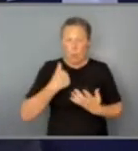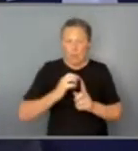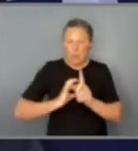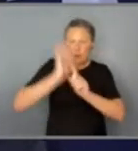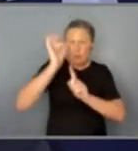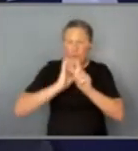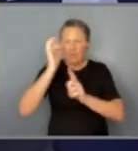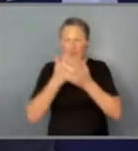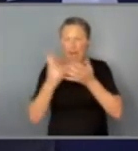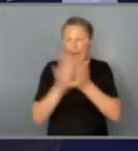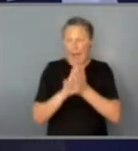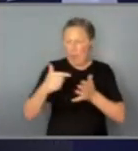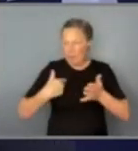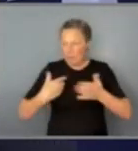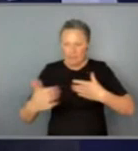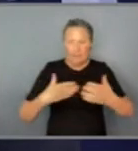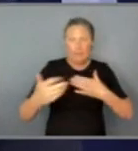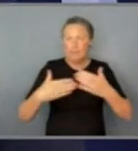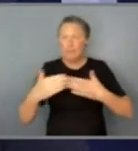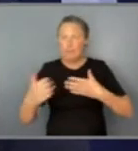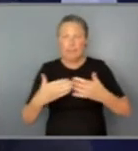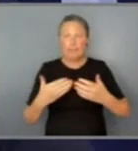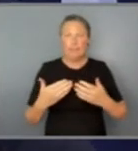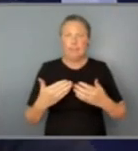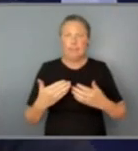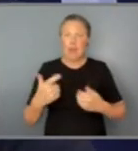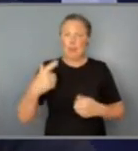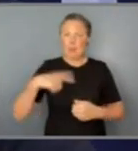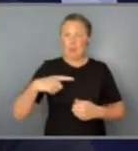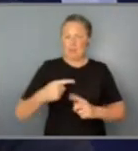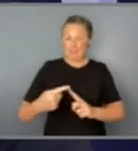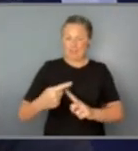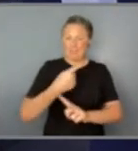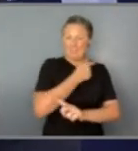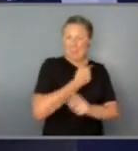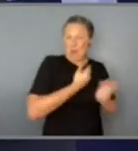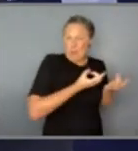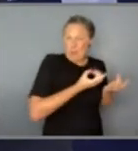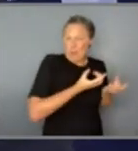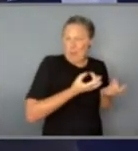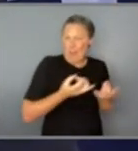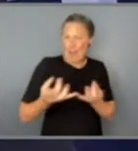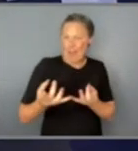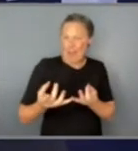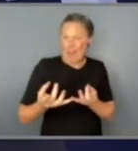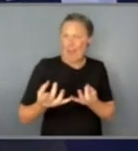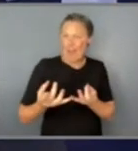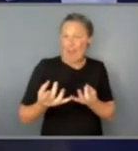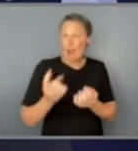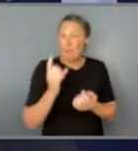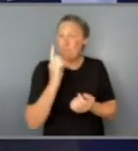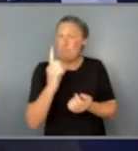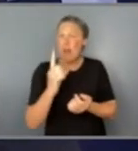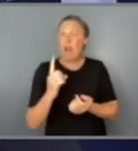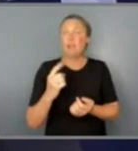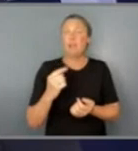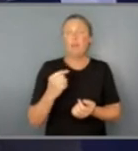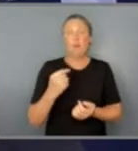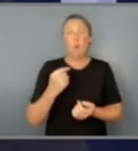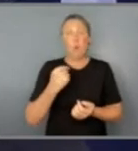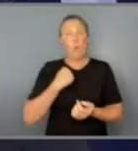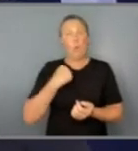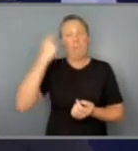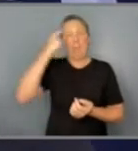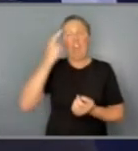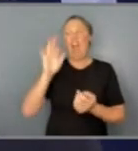is moving. We are well prepared for Omicron, but we are not taking it anything other than very